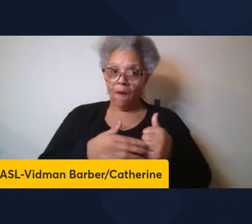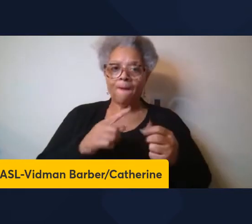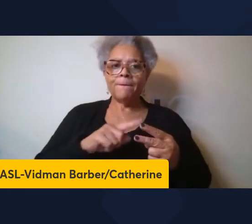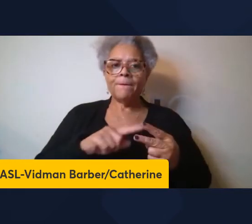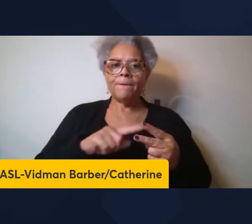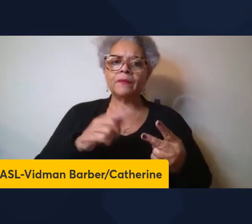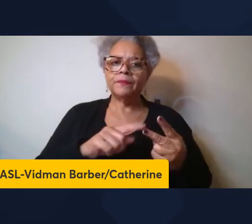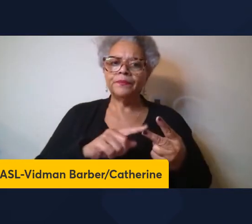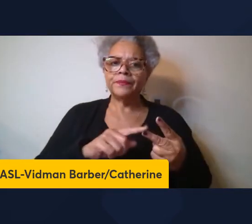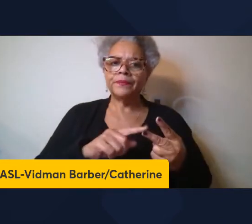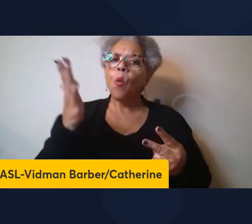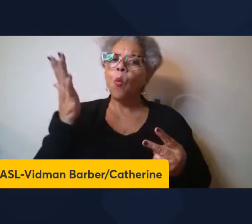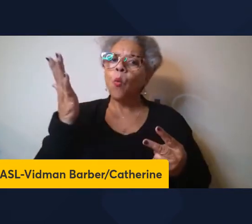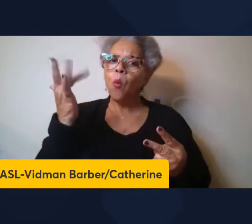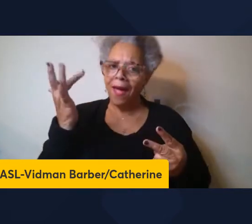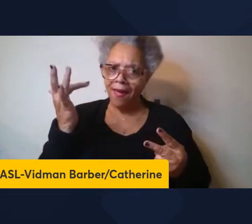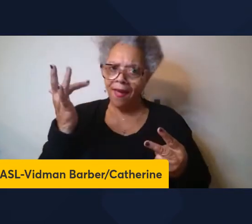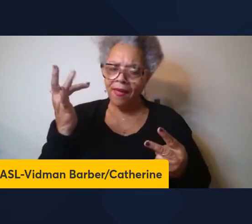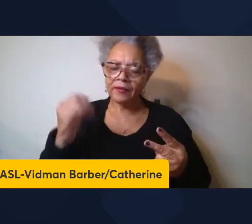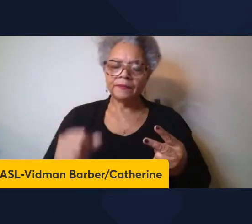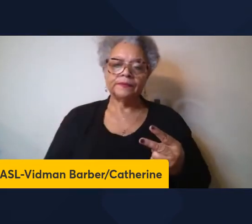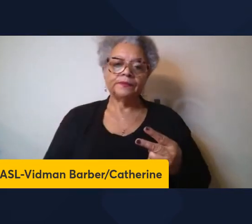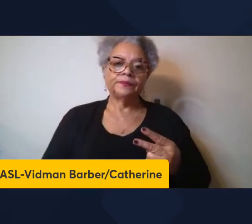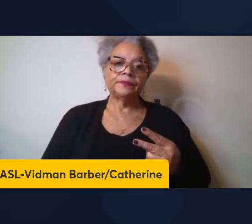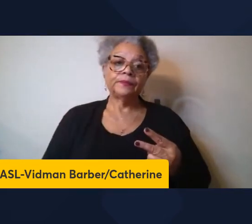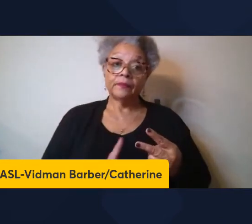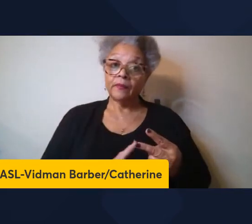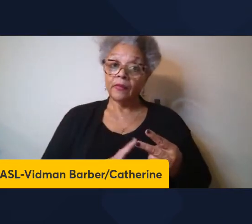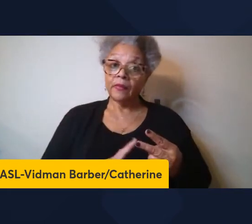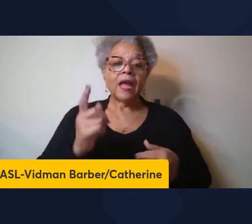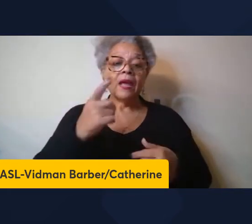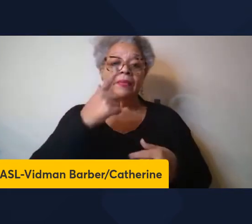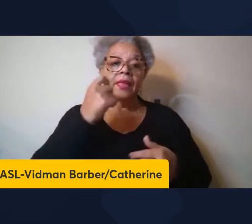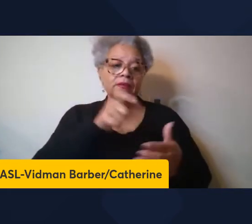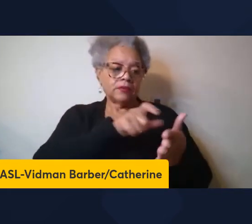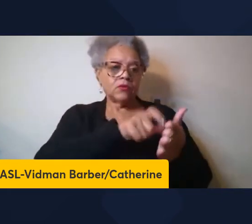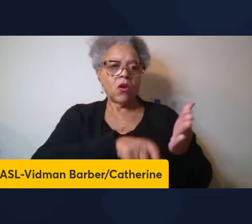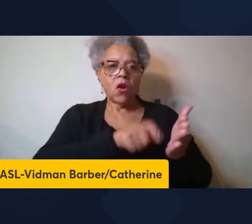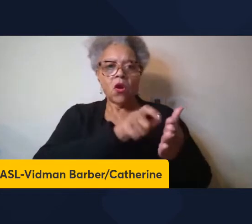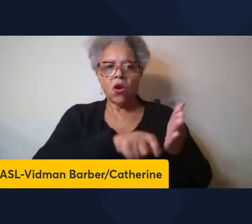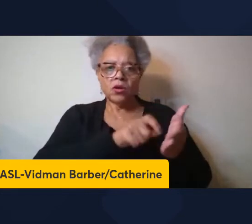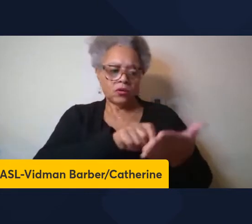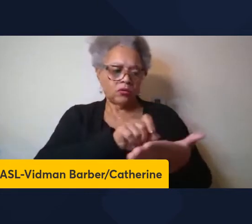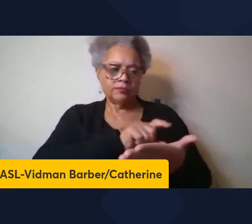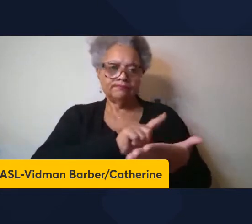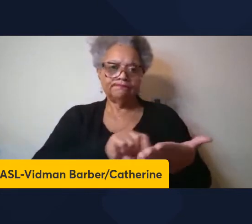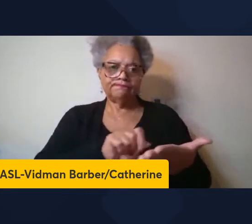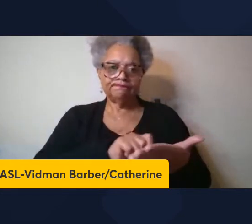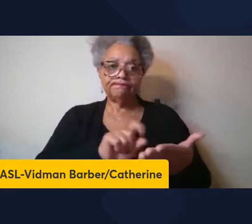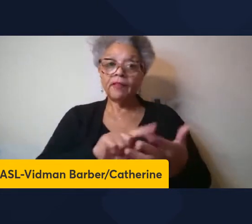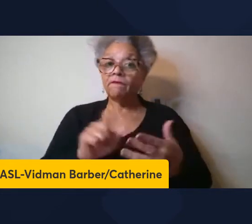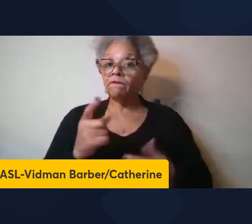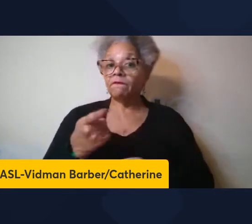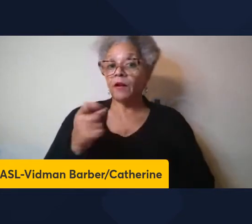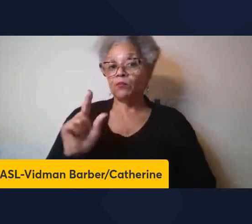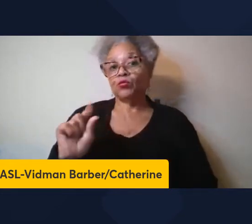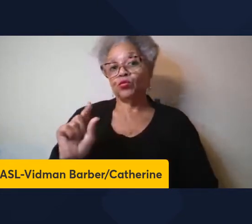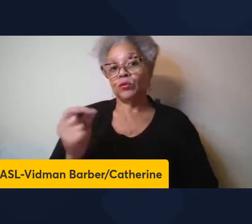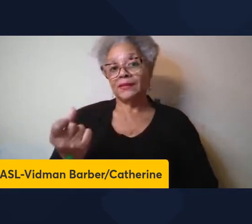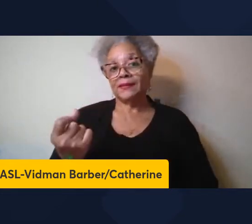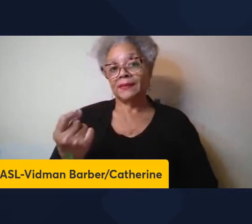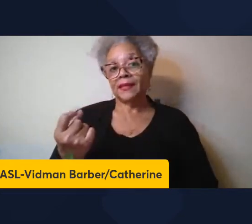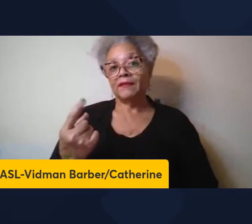right? Why? Because there is an article from 2011. It was published